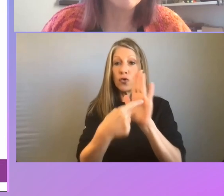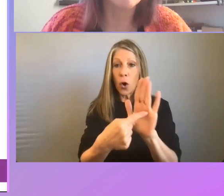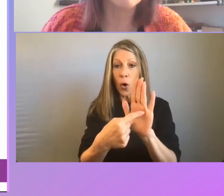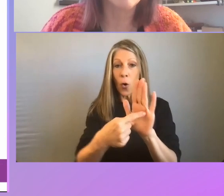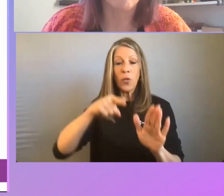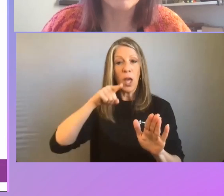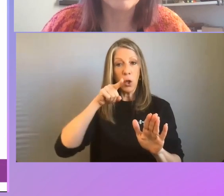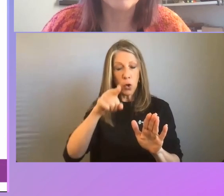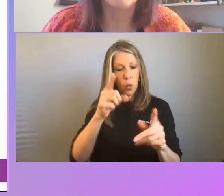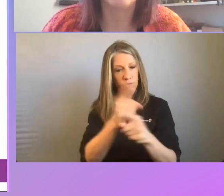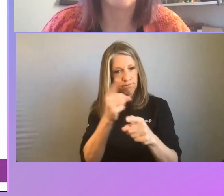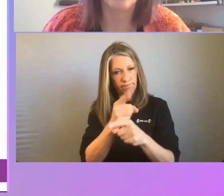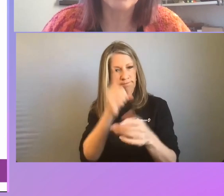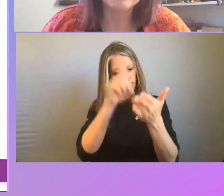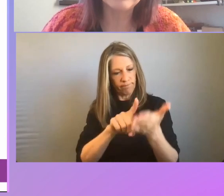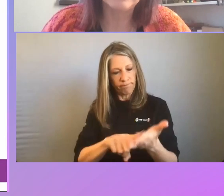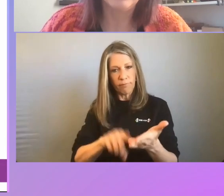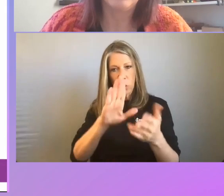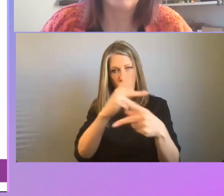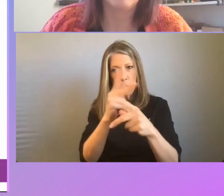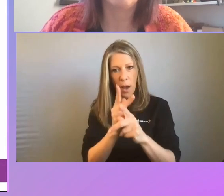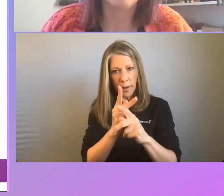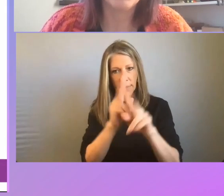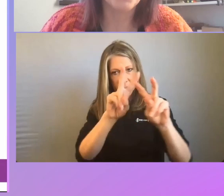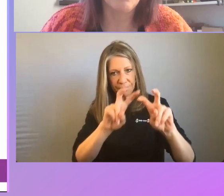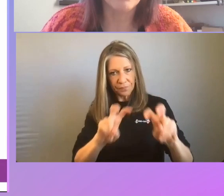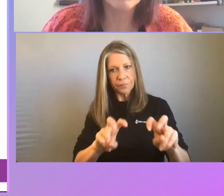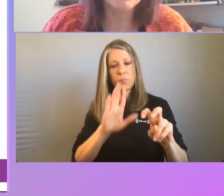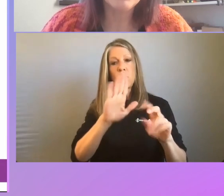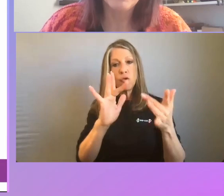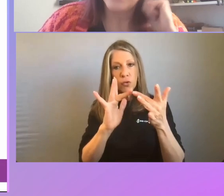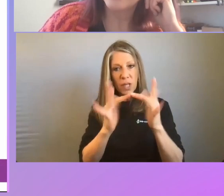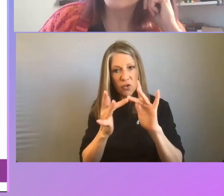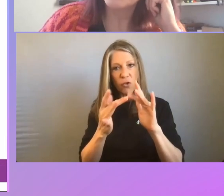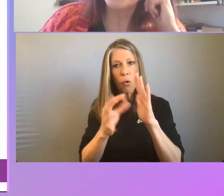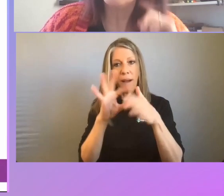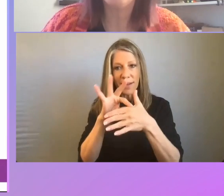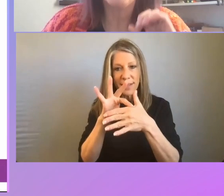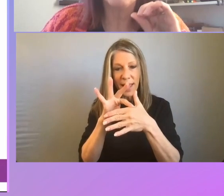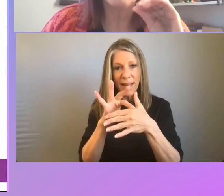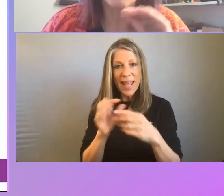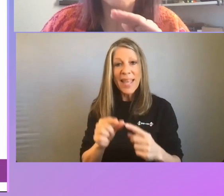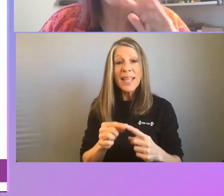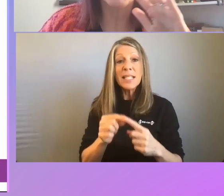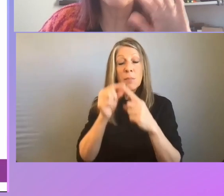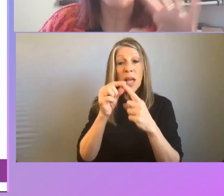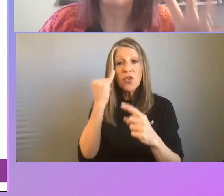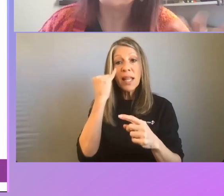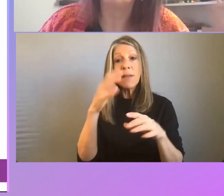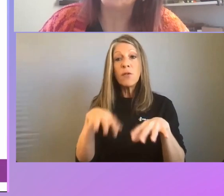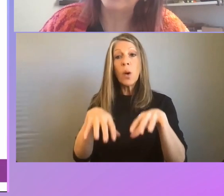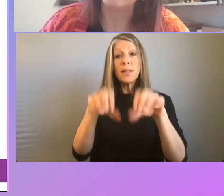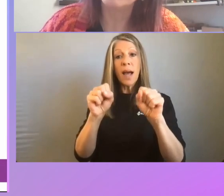are regularly auditing your products and your digital content. And especially if you adopt sort